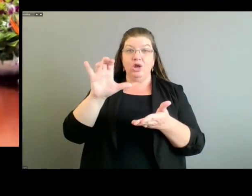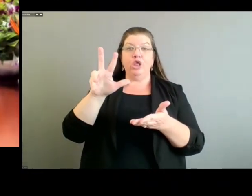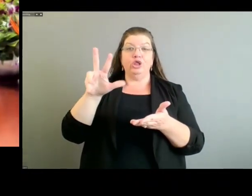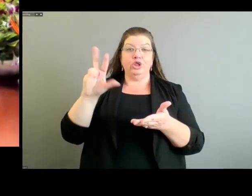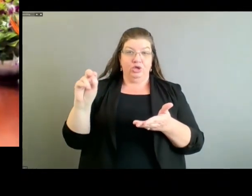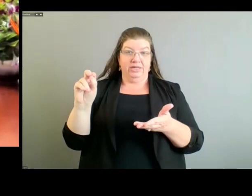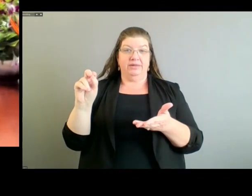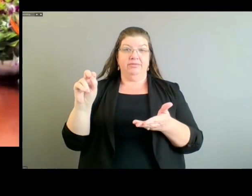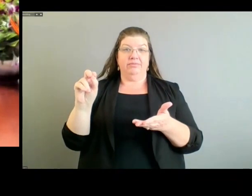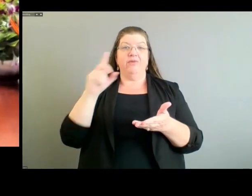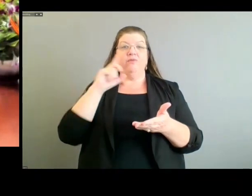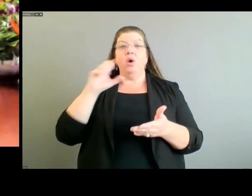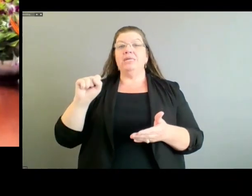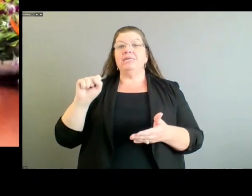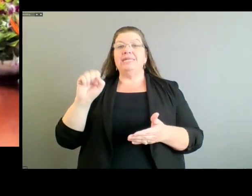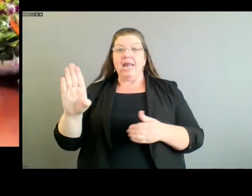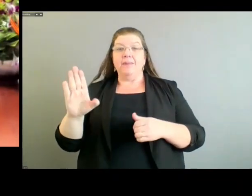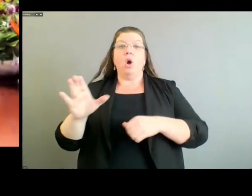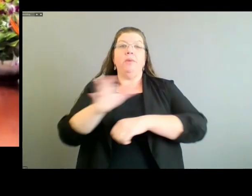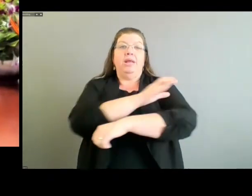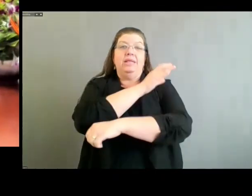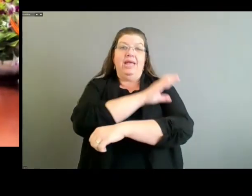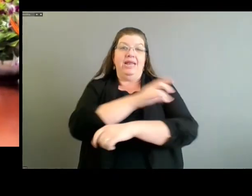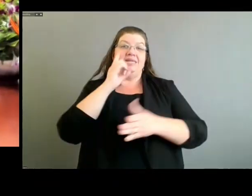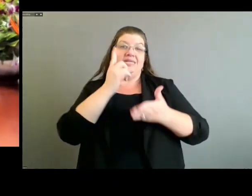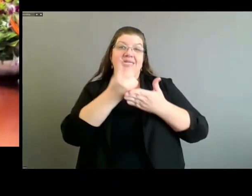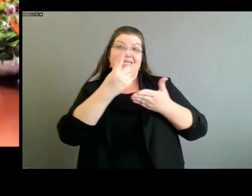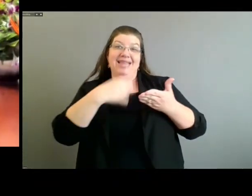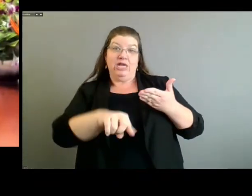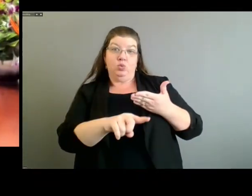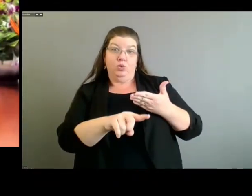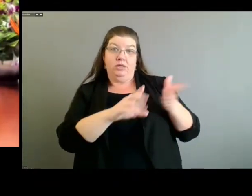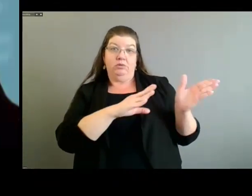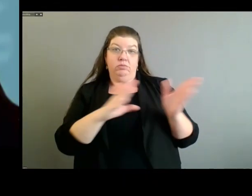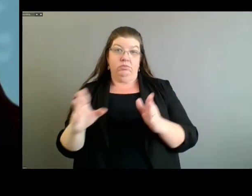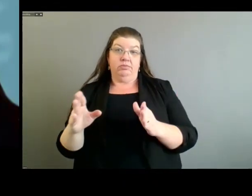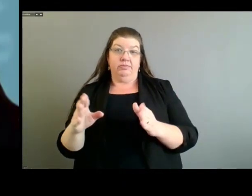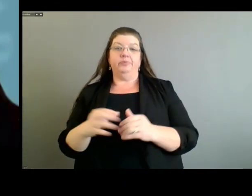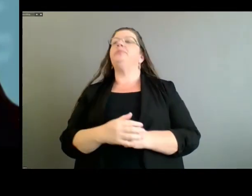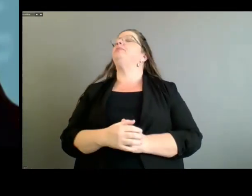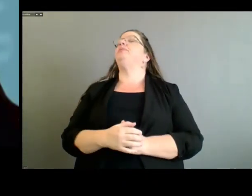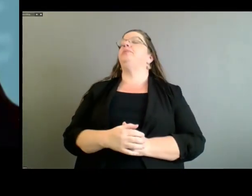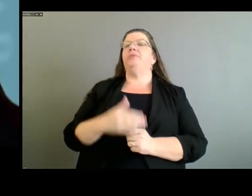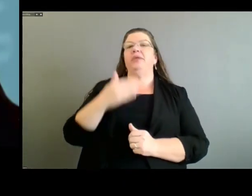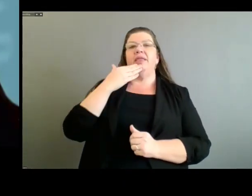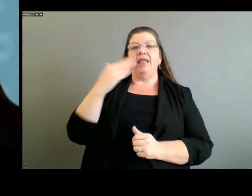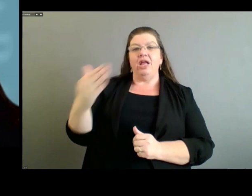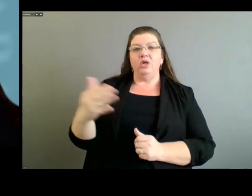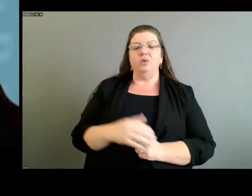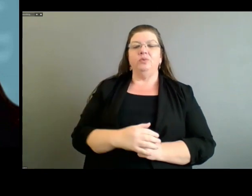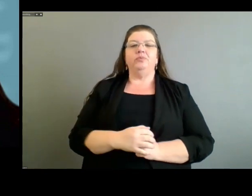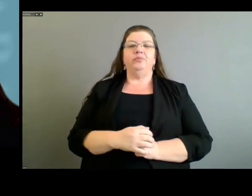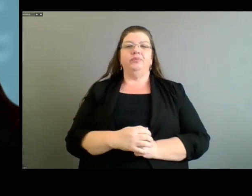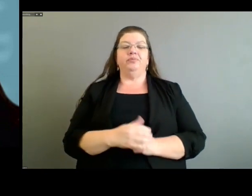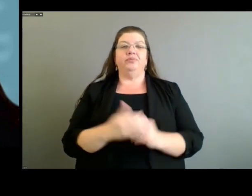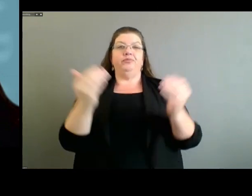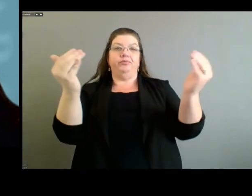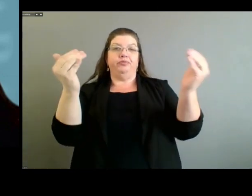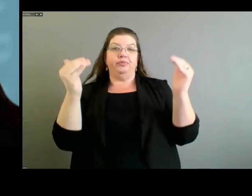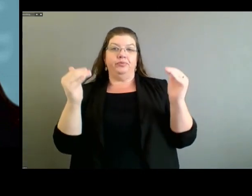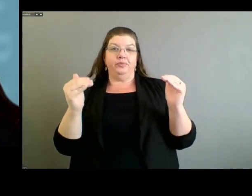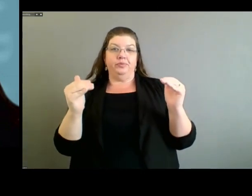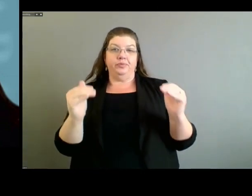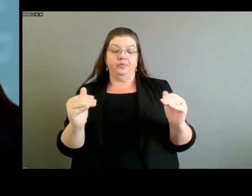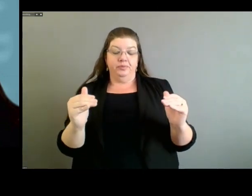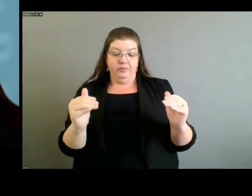9,930 in our Santa Barbara clinics next week. Thank you, Dr. Dovernoso. And next up, we are